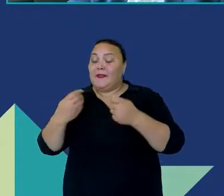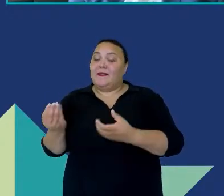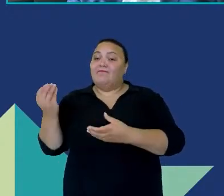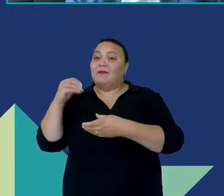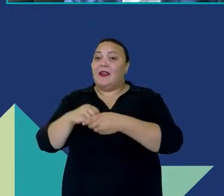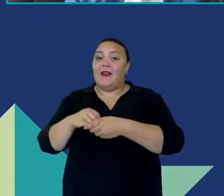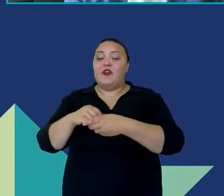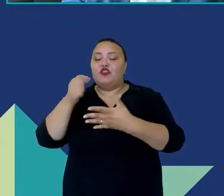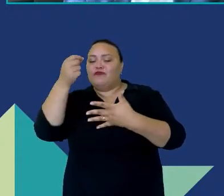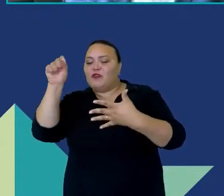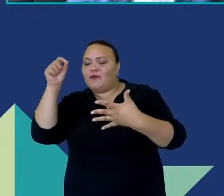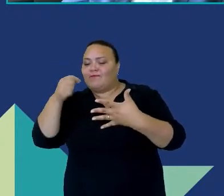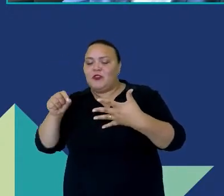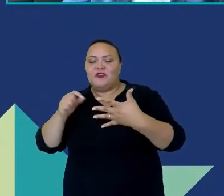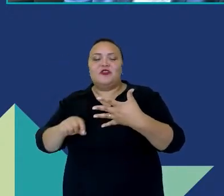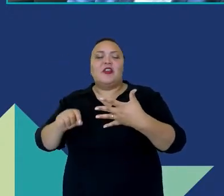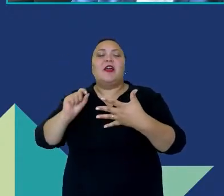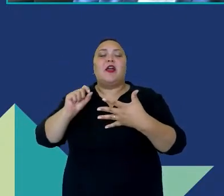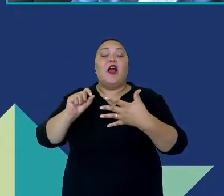Are